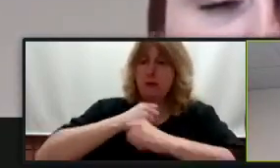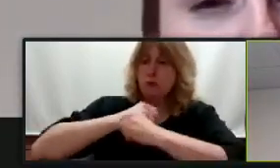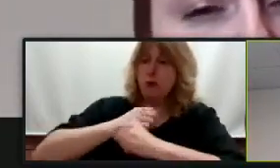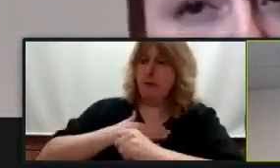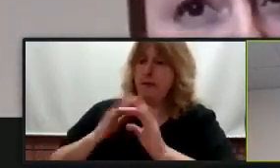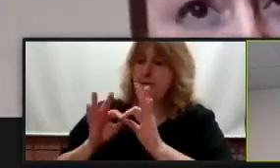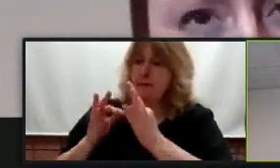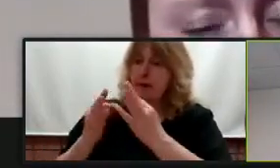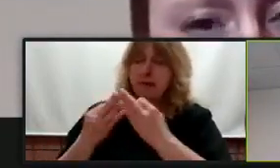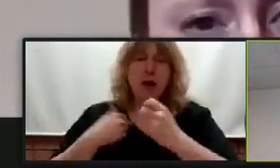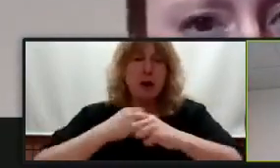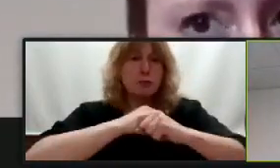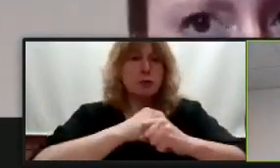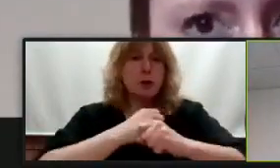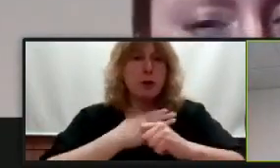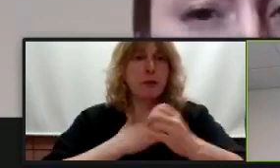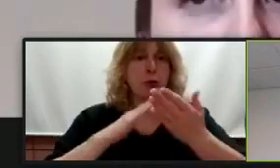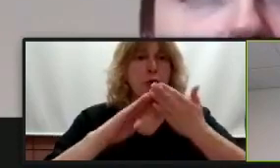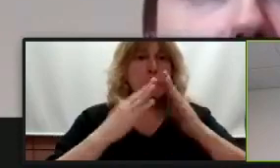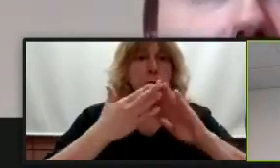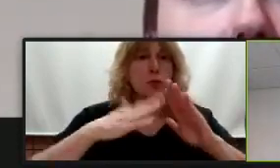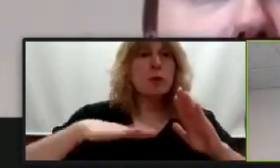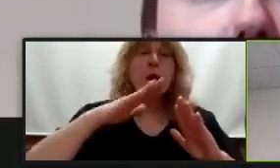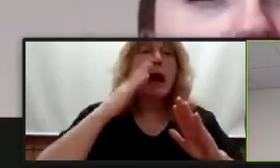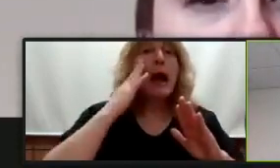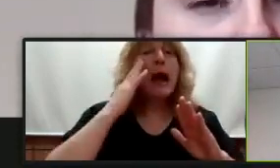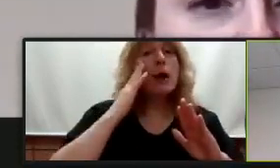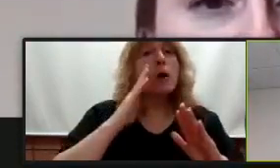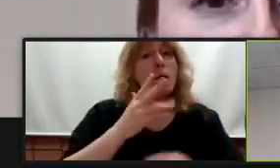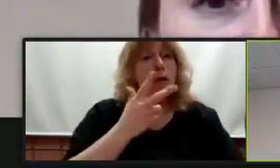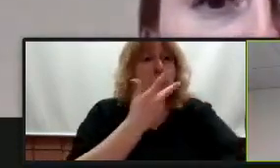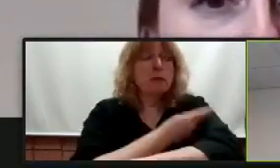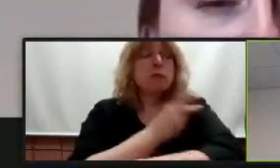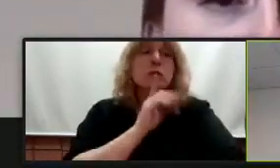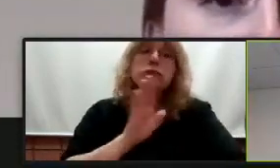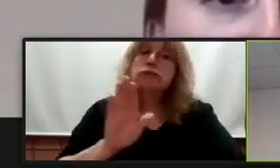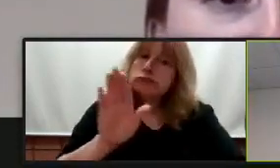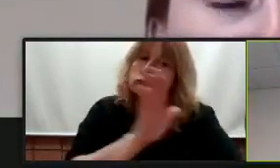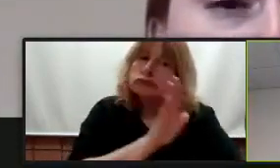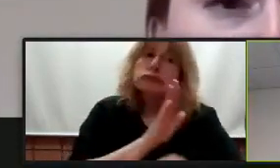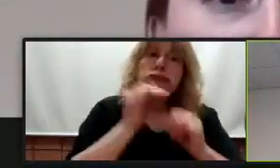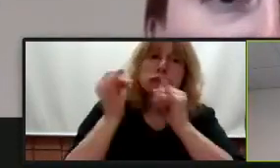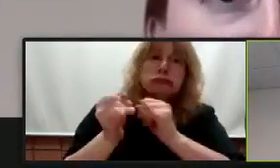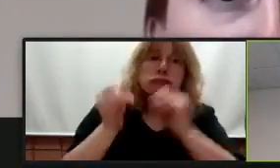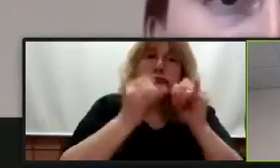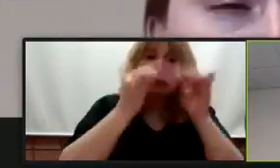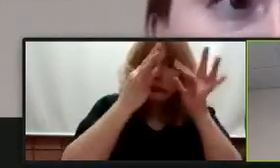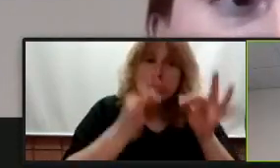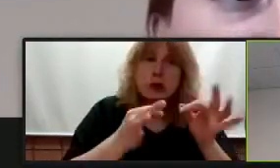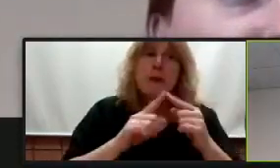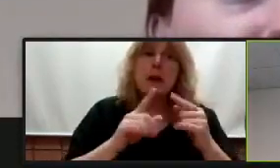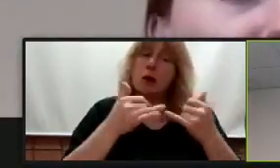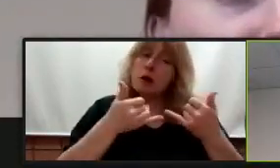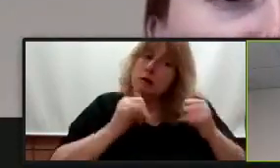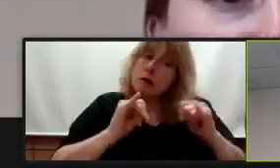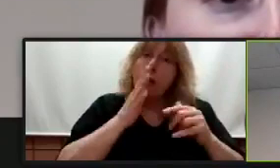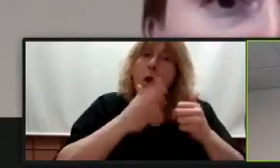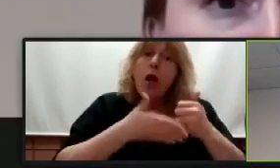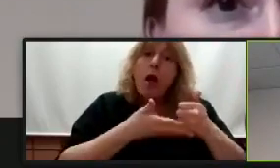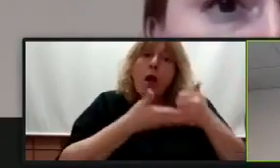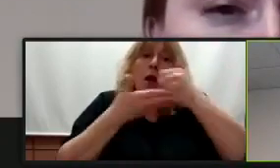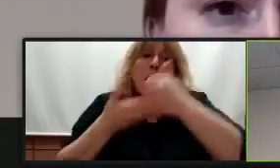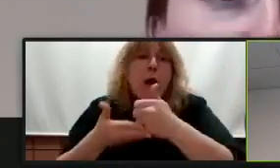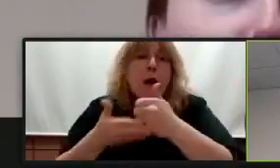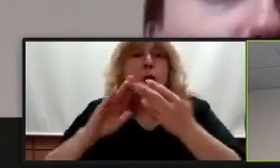while vaccination is a personal health decision, it also has impacts on the community around us and the people around us and our ability to